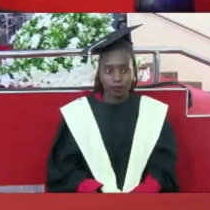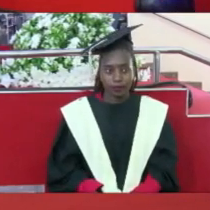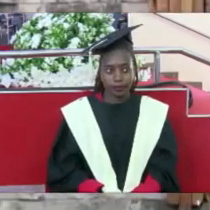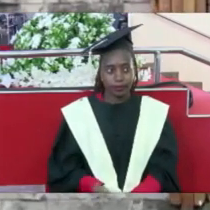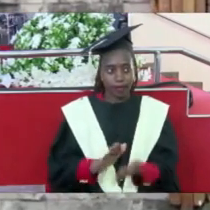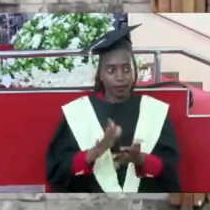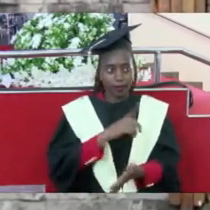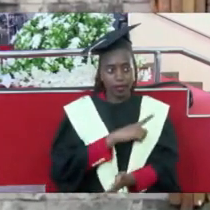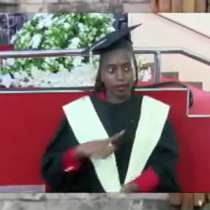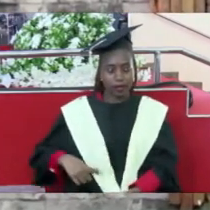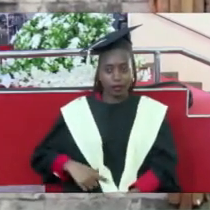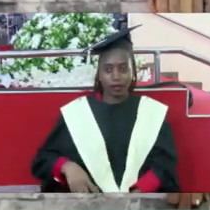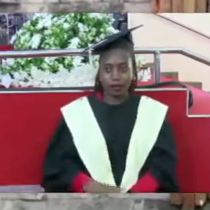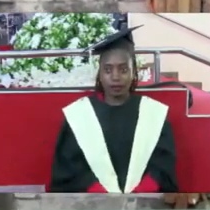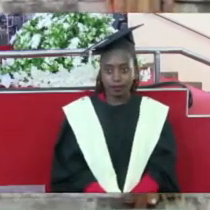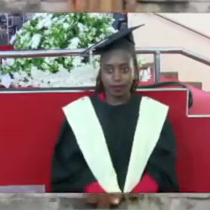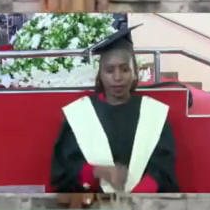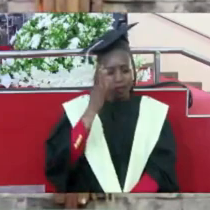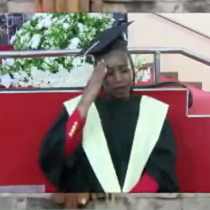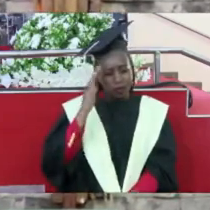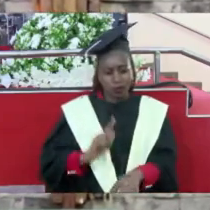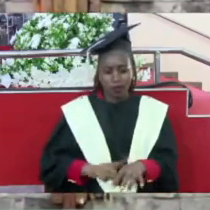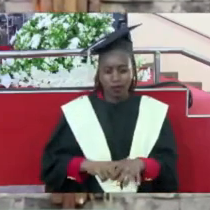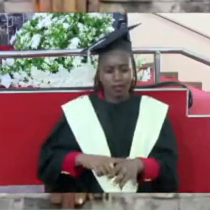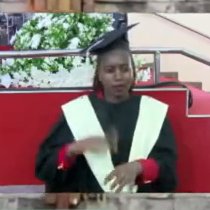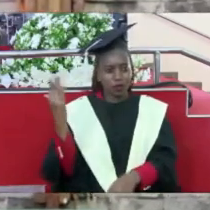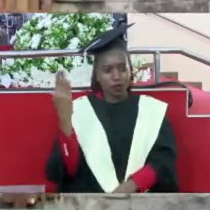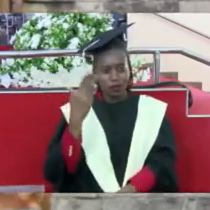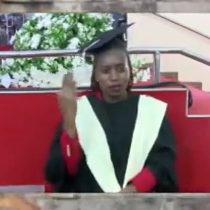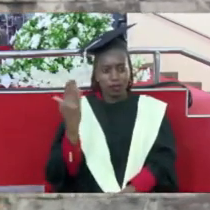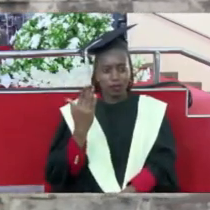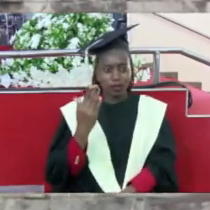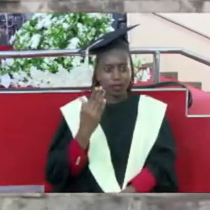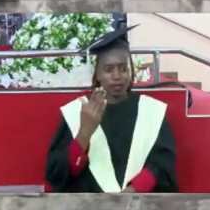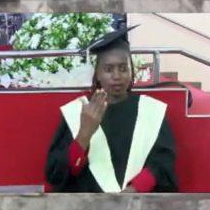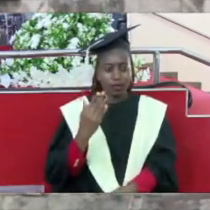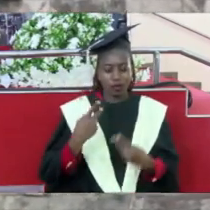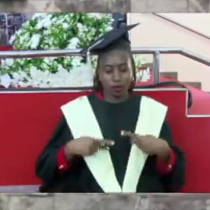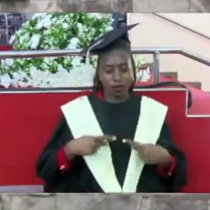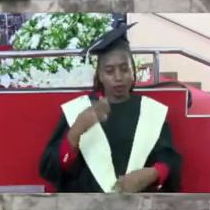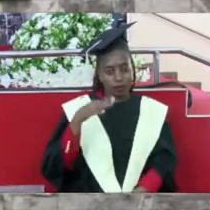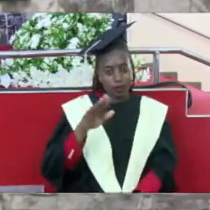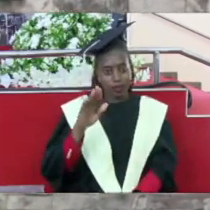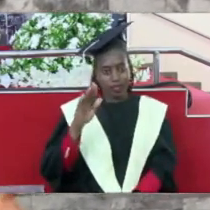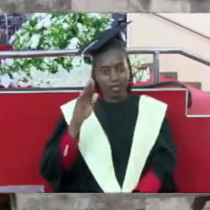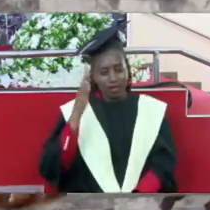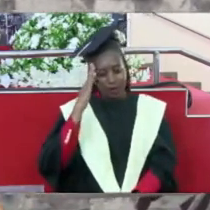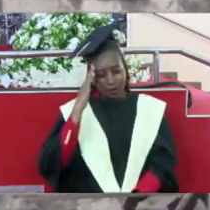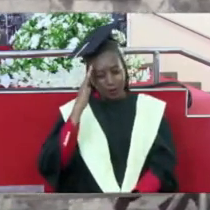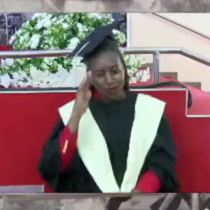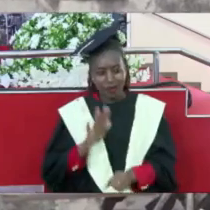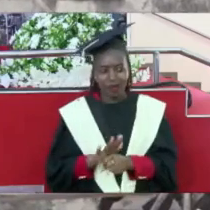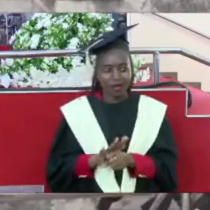Bwana Yesu asifiwe. Unajua ukihubiria washirika wako na unawajua sana, kuna tu pointi tungine unawagopaka kusema, but si